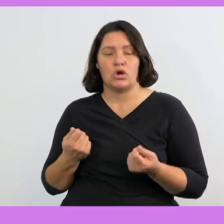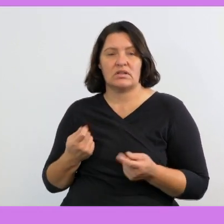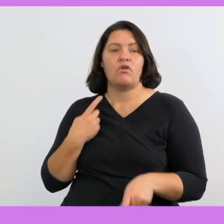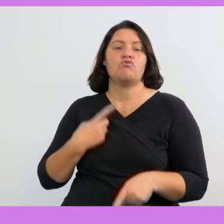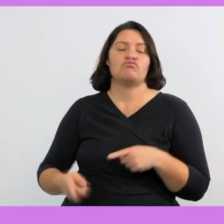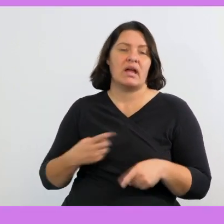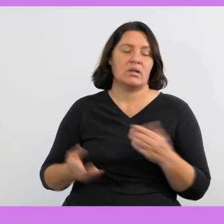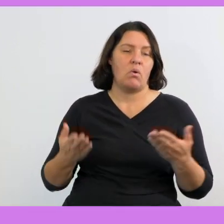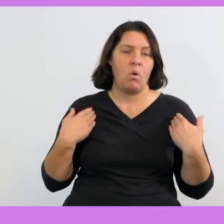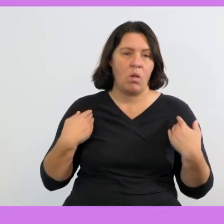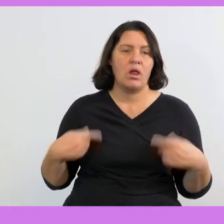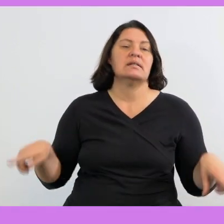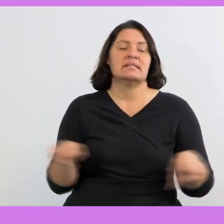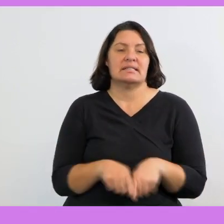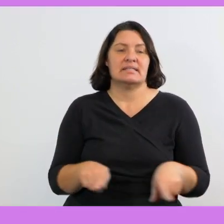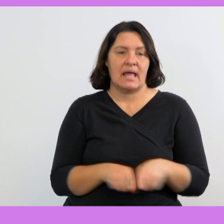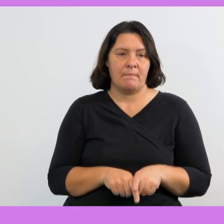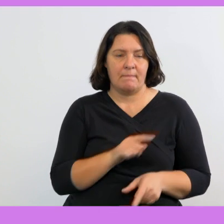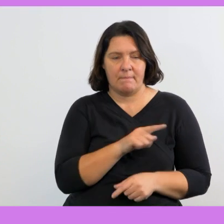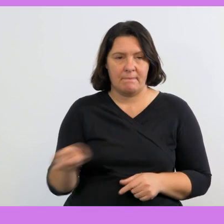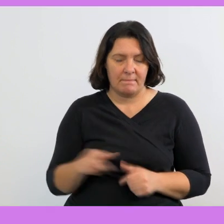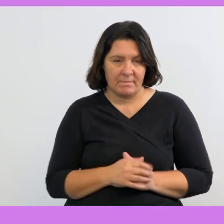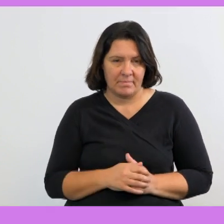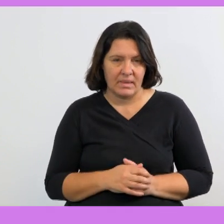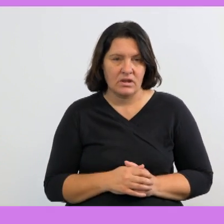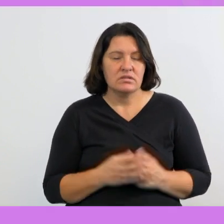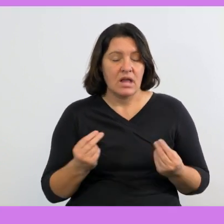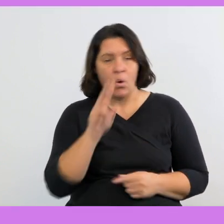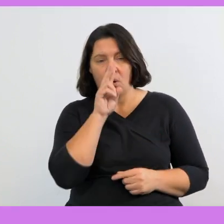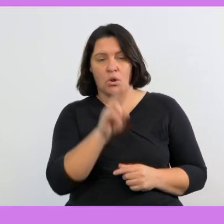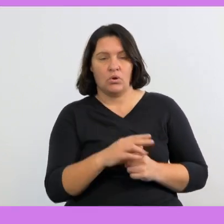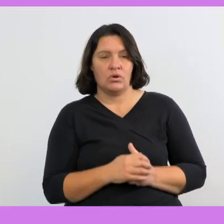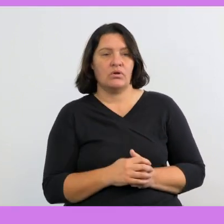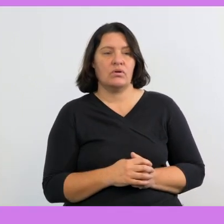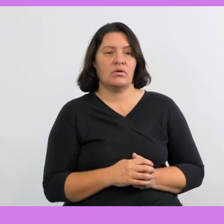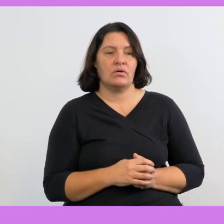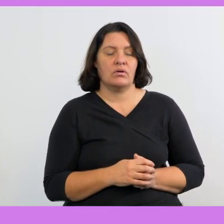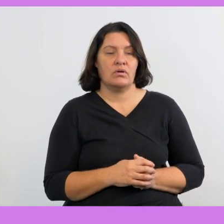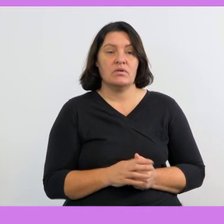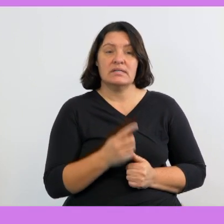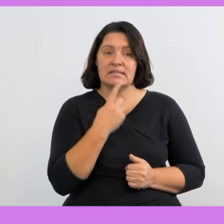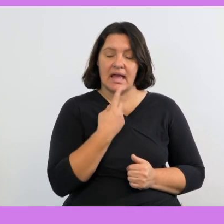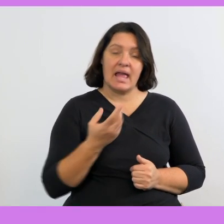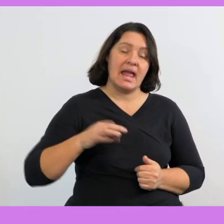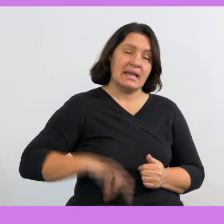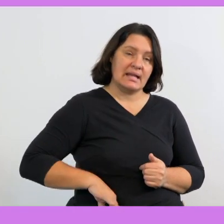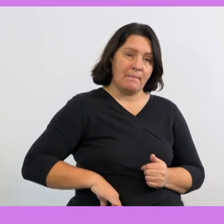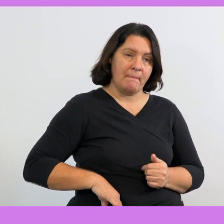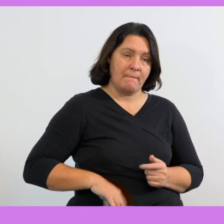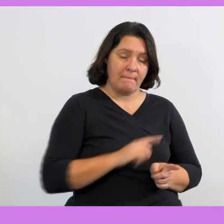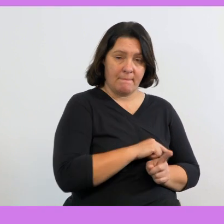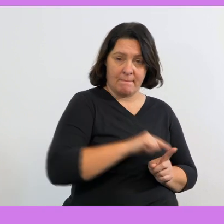the axis here. Draw the cost graph for renting the hall on the same set of axes. Right, so now we have to look